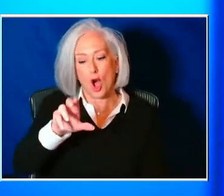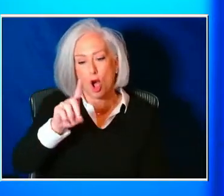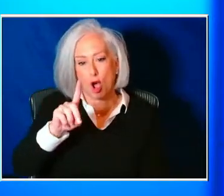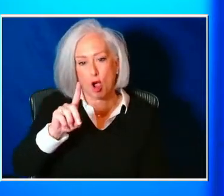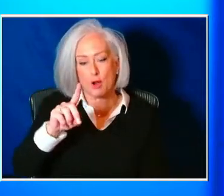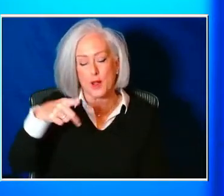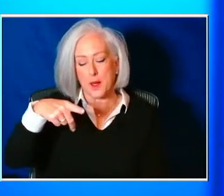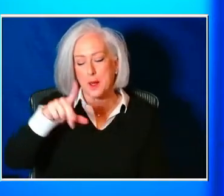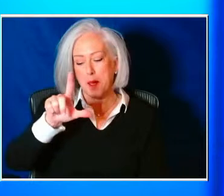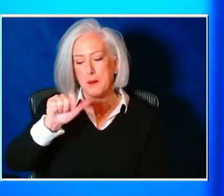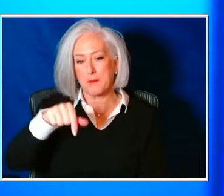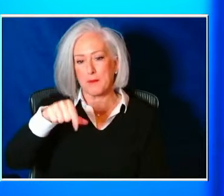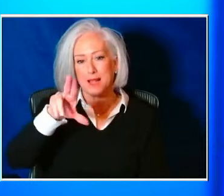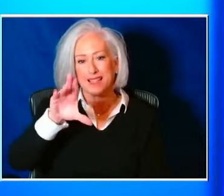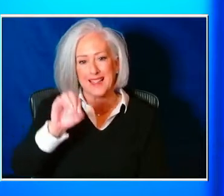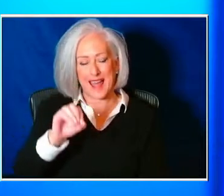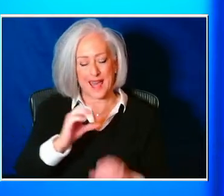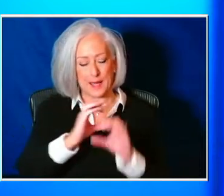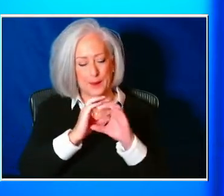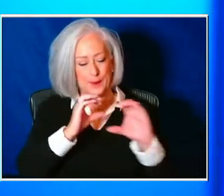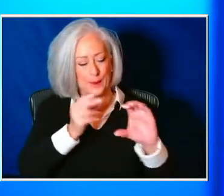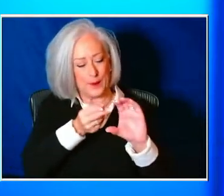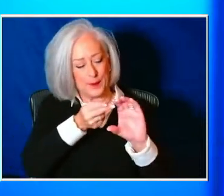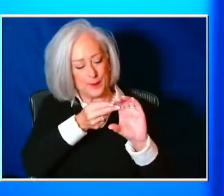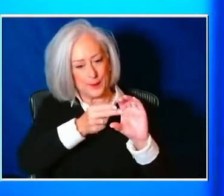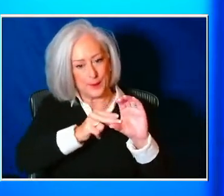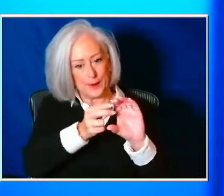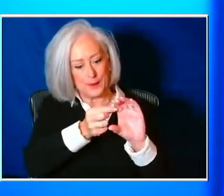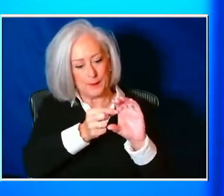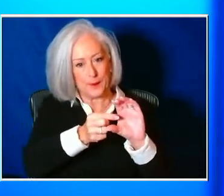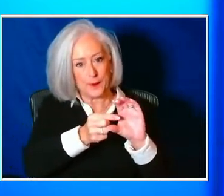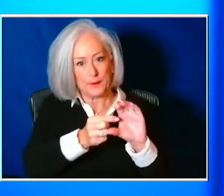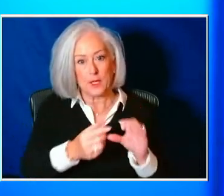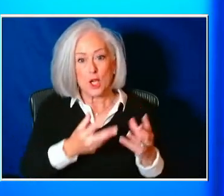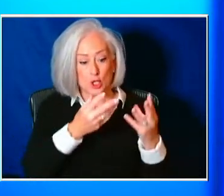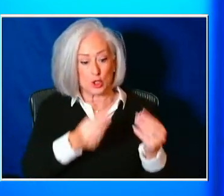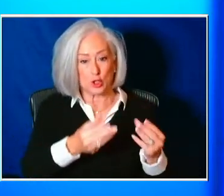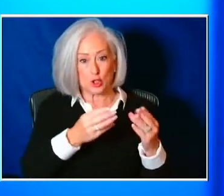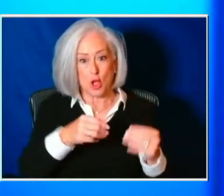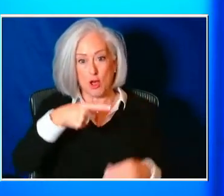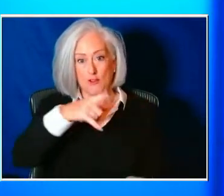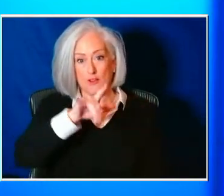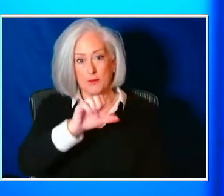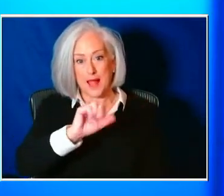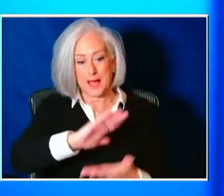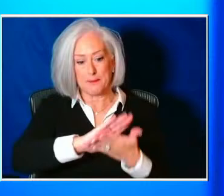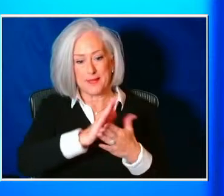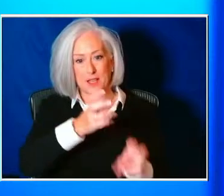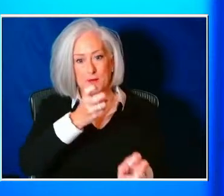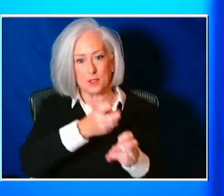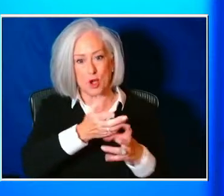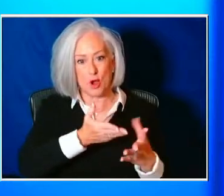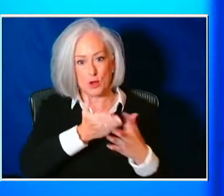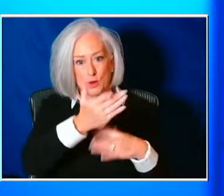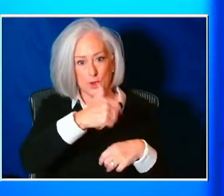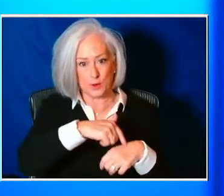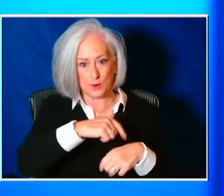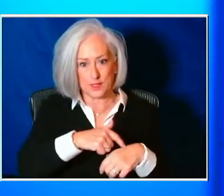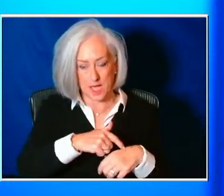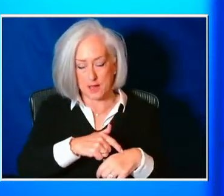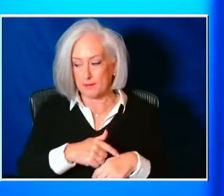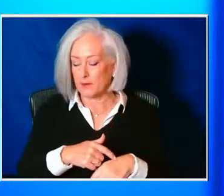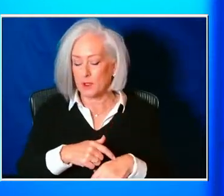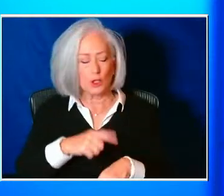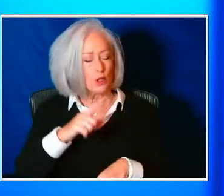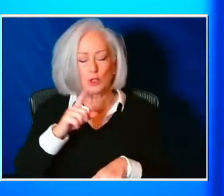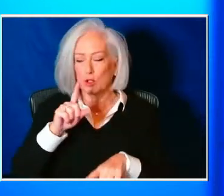detect hard plaque. So soft plaque hardens over time. And you can't get rid of either. Neither are reversible. Correct. But we can